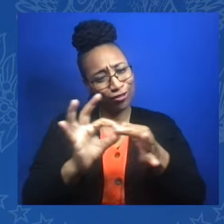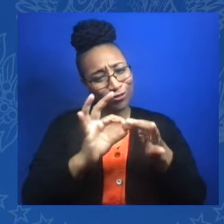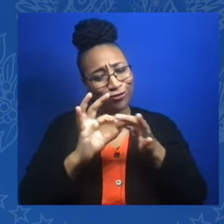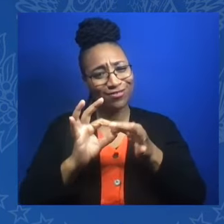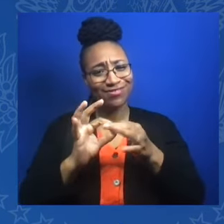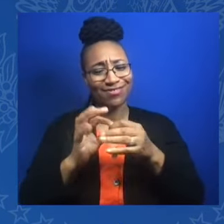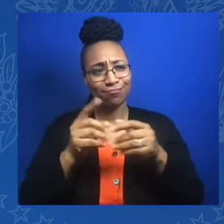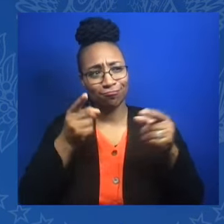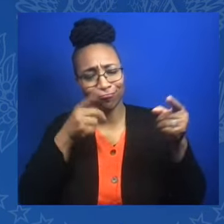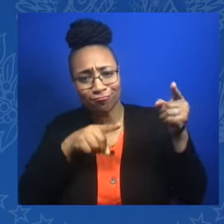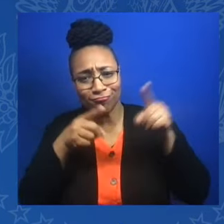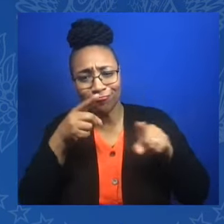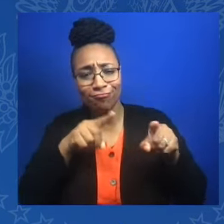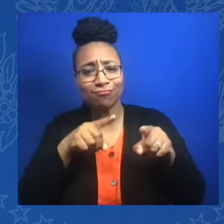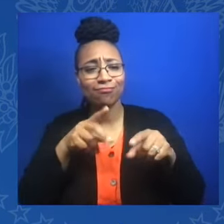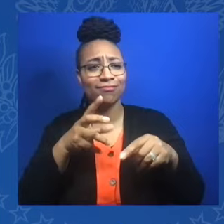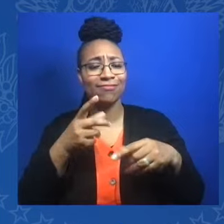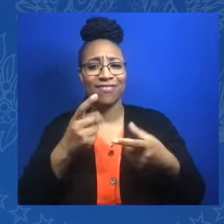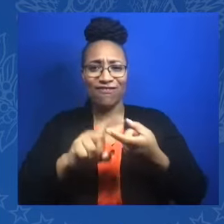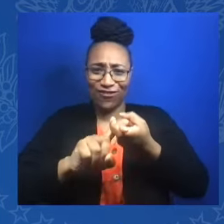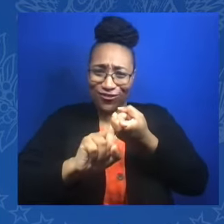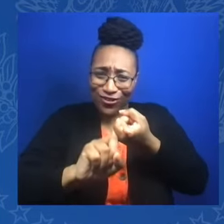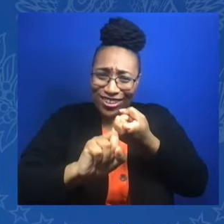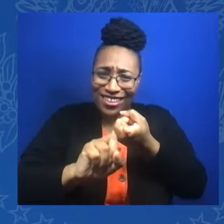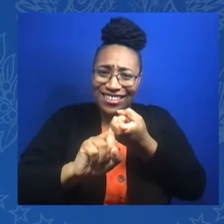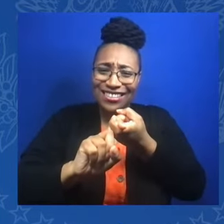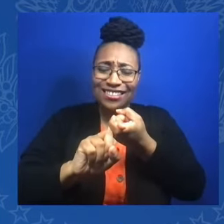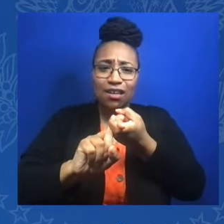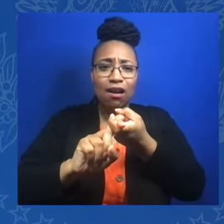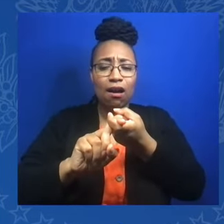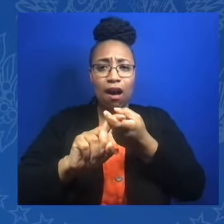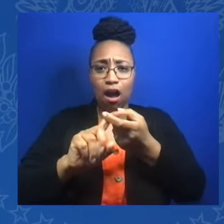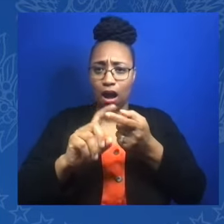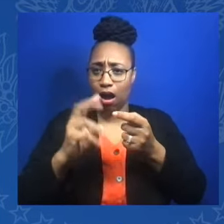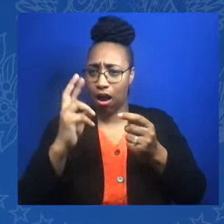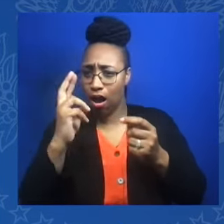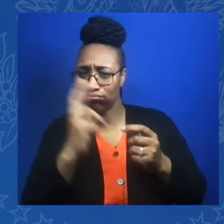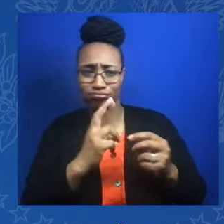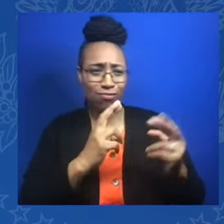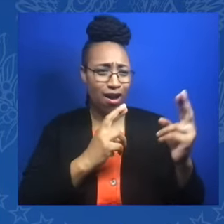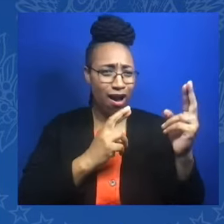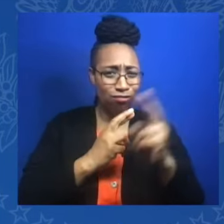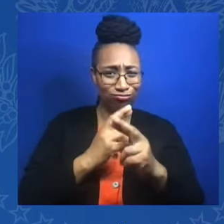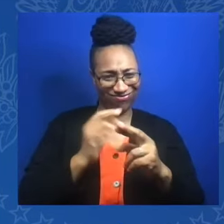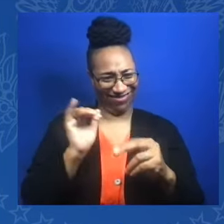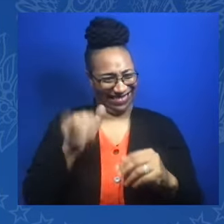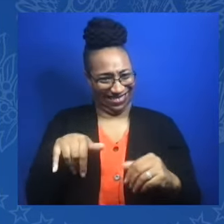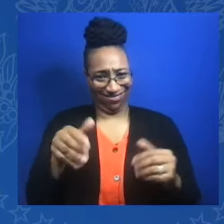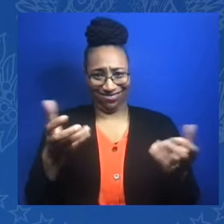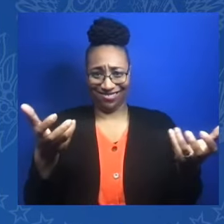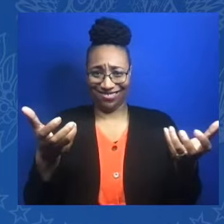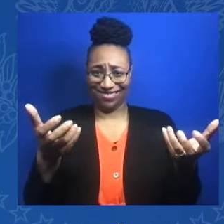le I would now like to invite the Right Honourable Prime Minister to say a few words. Monsieur le Premier ministre. Prime Minister.